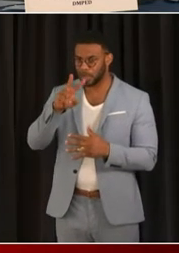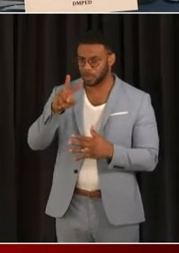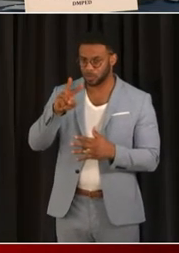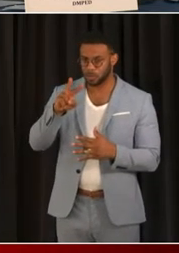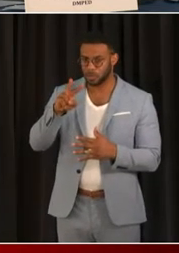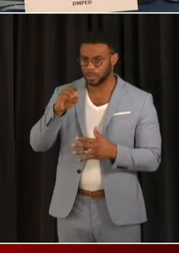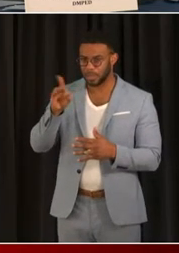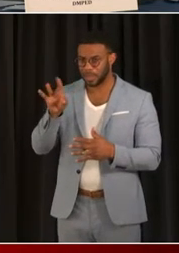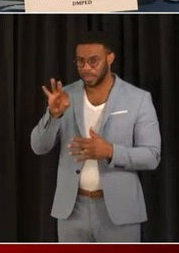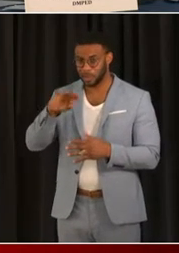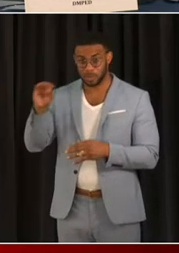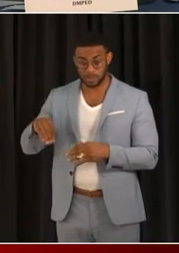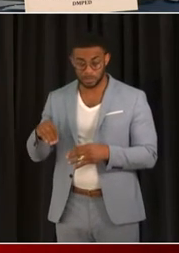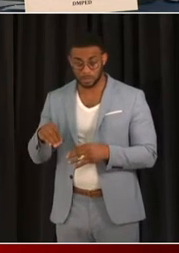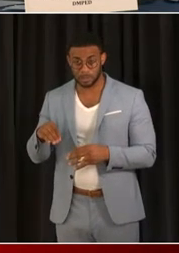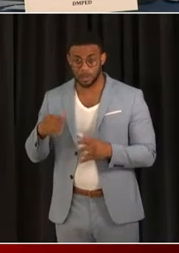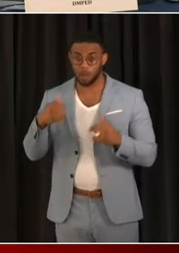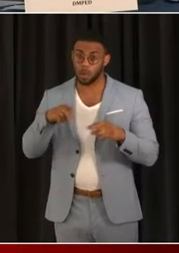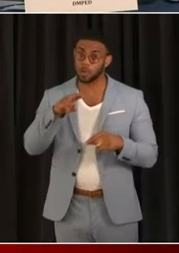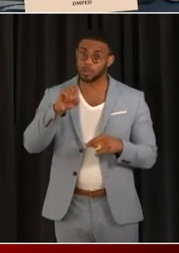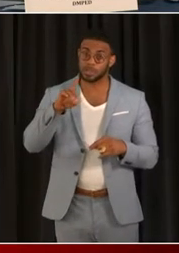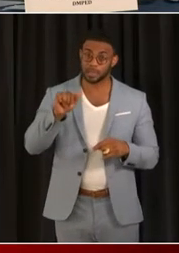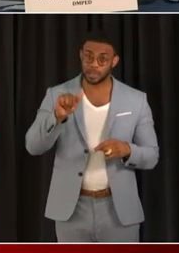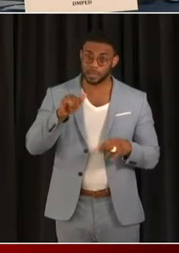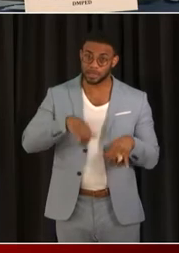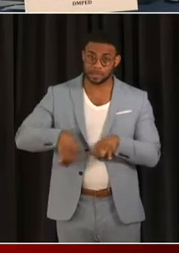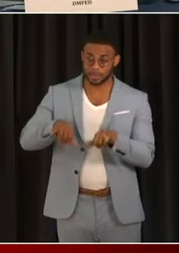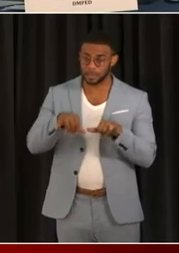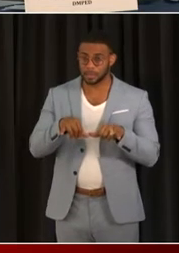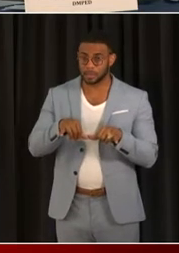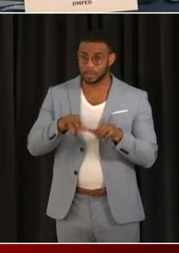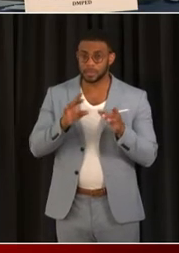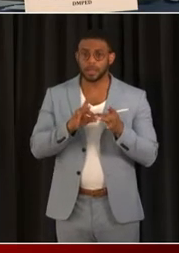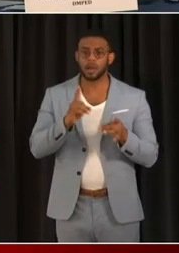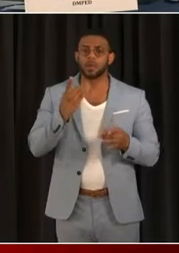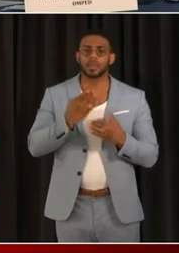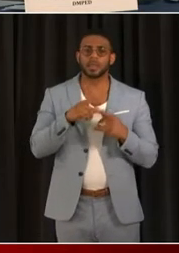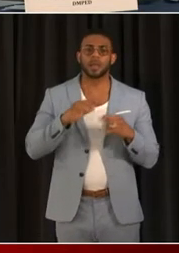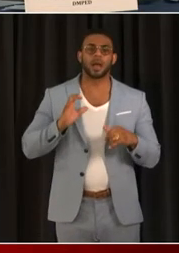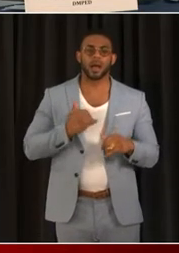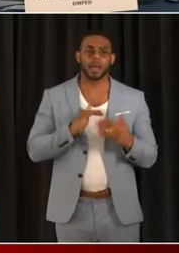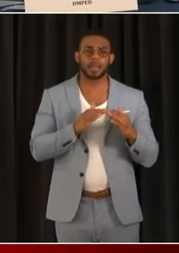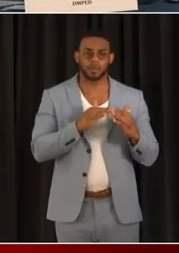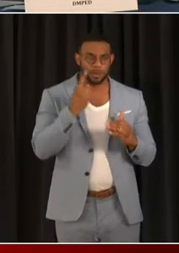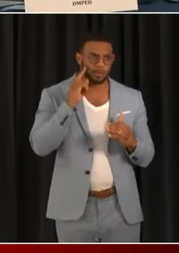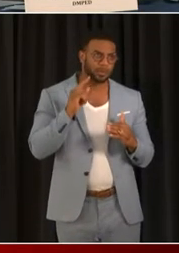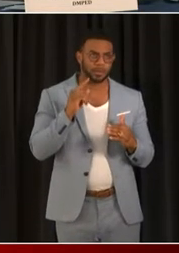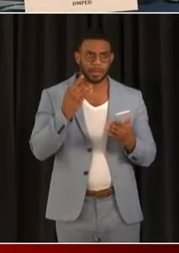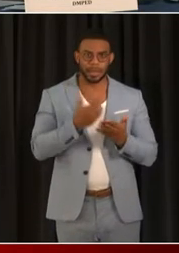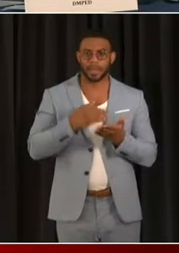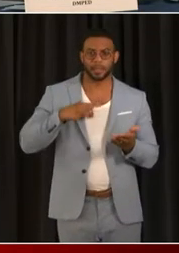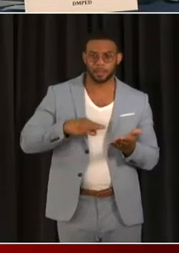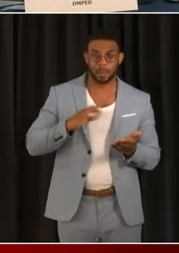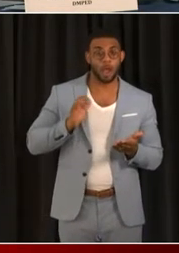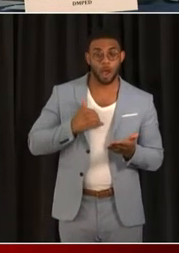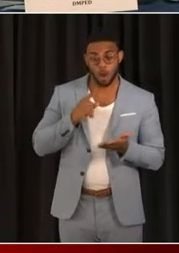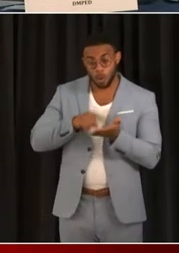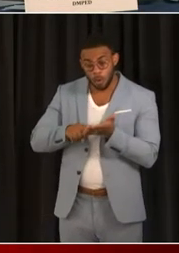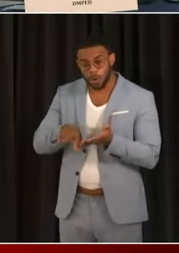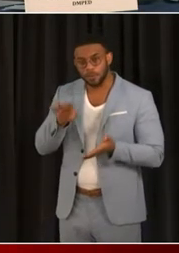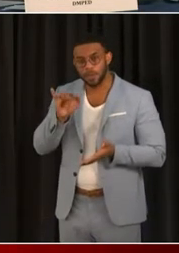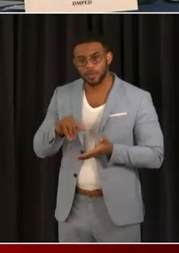at 92 and 89%. And while the USDA standard says one thing about our neighborhoods in terms of income,